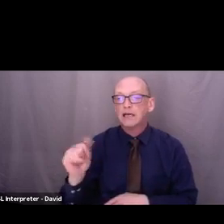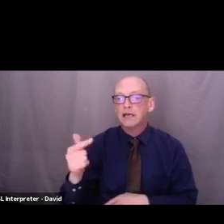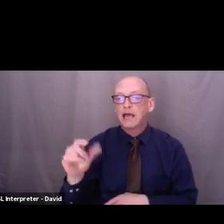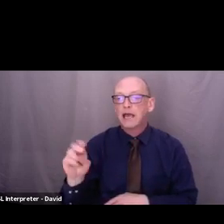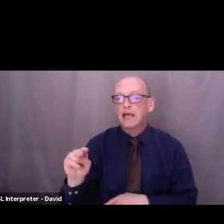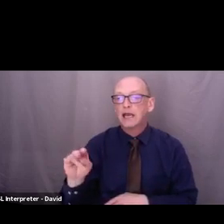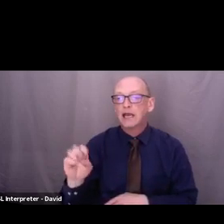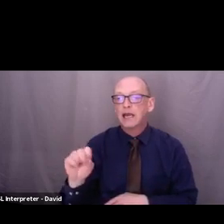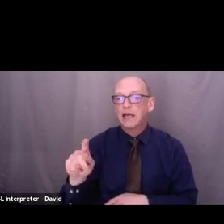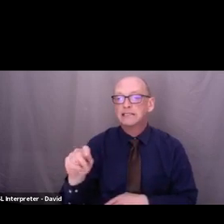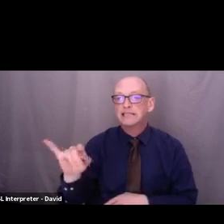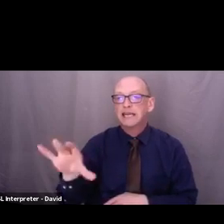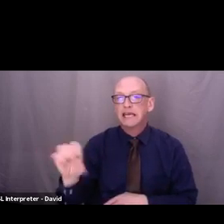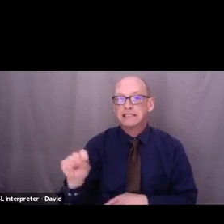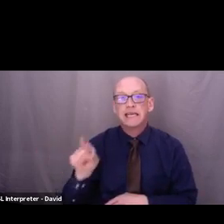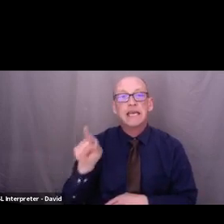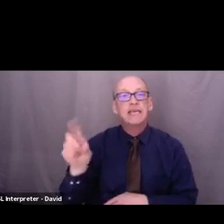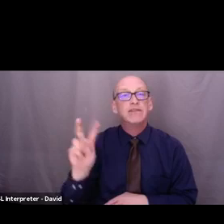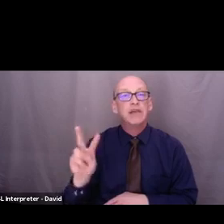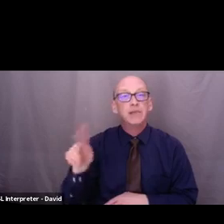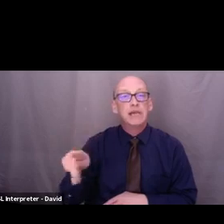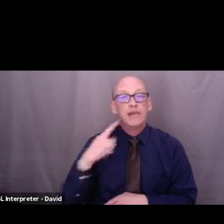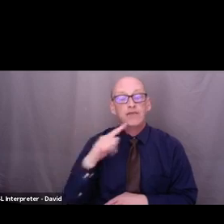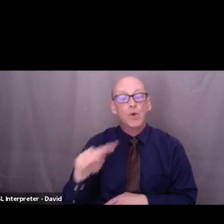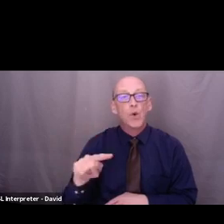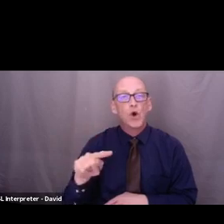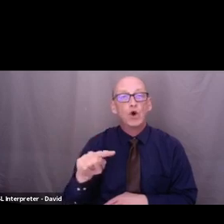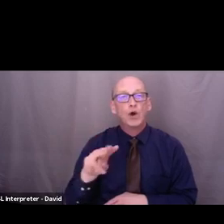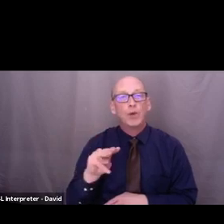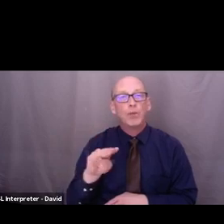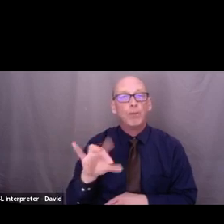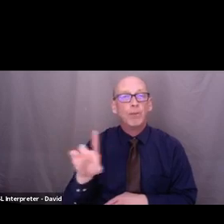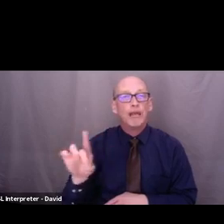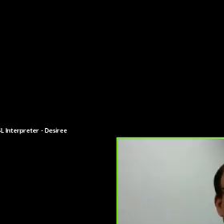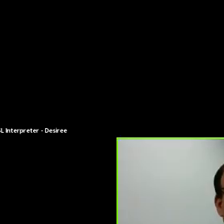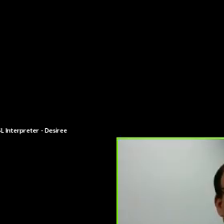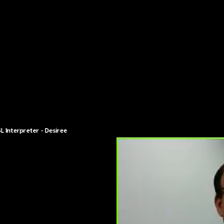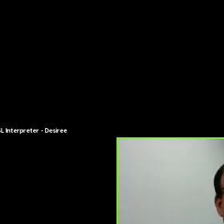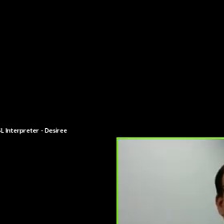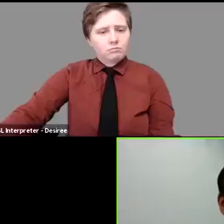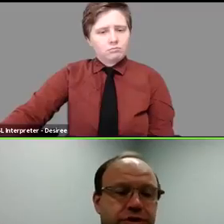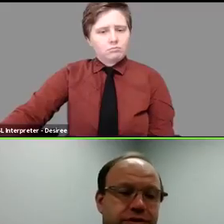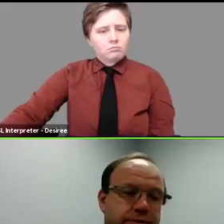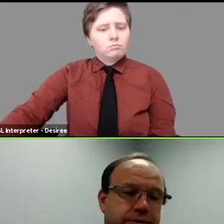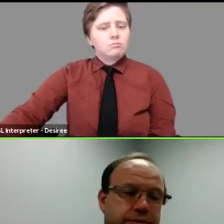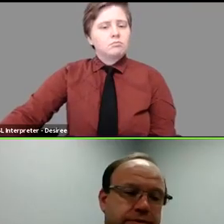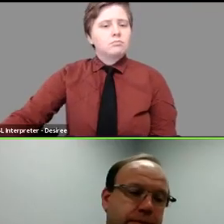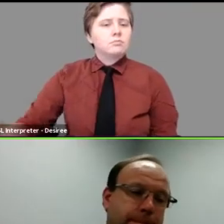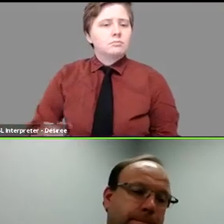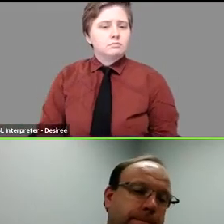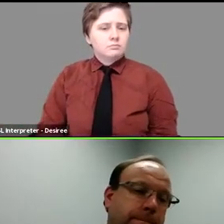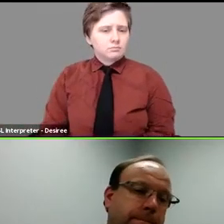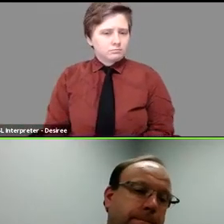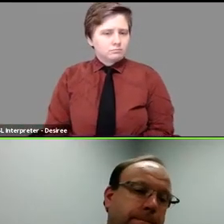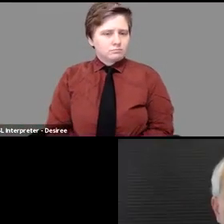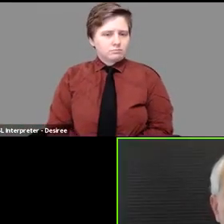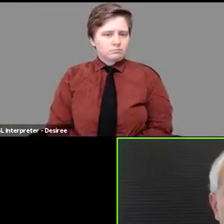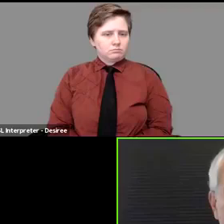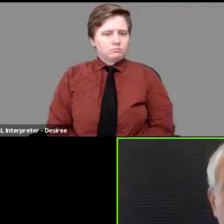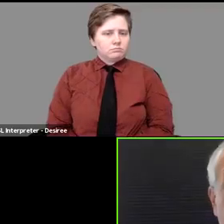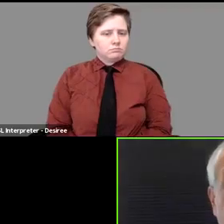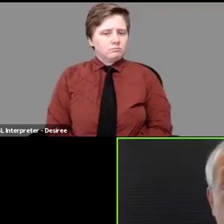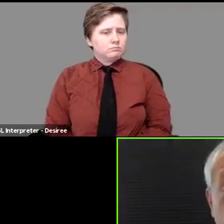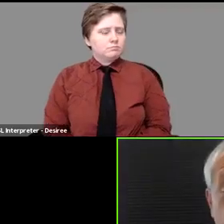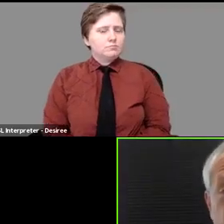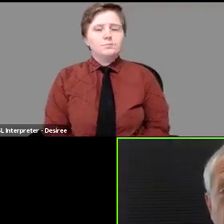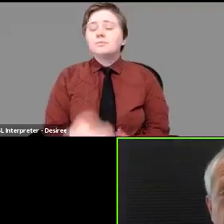Midwest region, which covers 19 states, including Ohio. So Matt, please, the floor is yours. All right. Well,